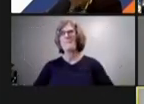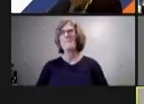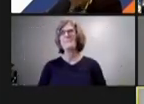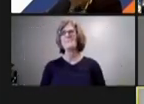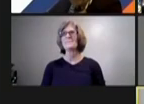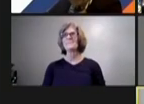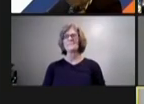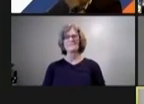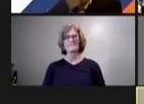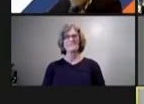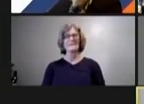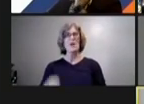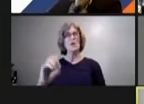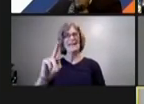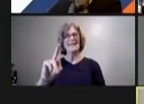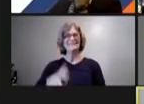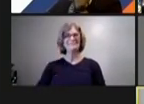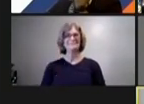Okay.